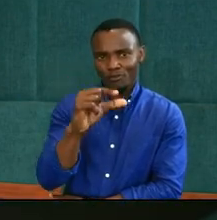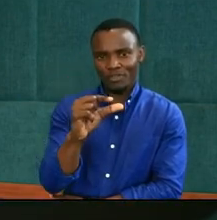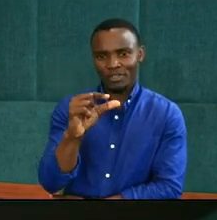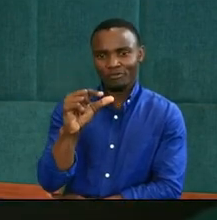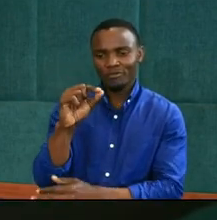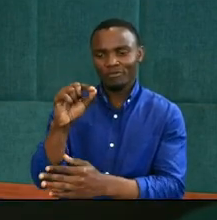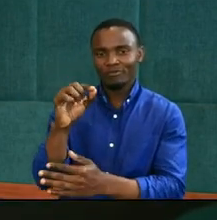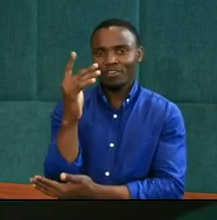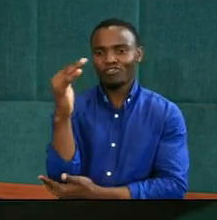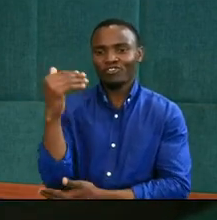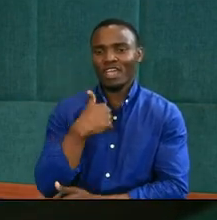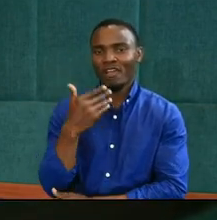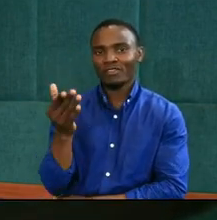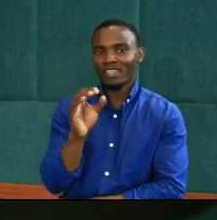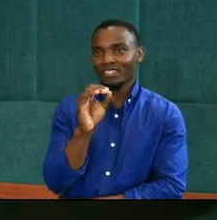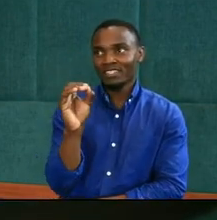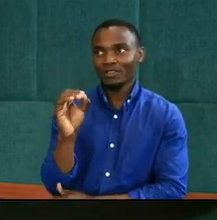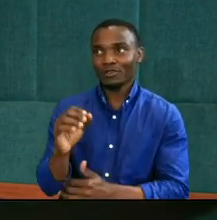So